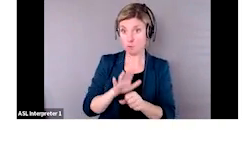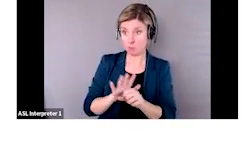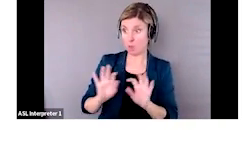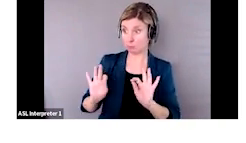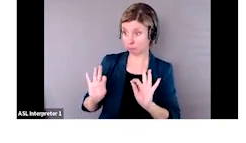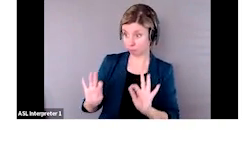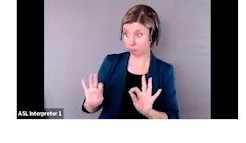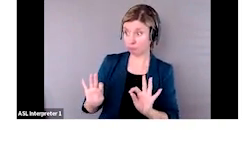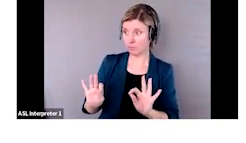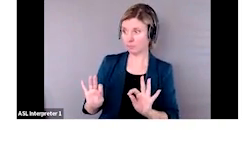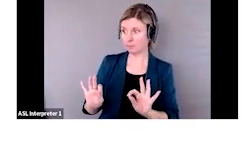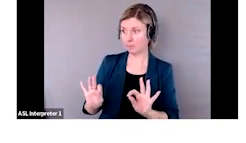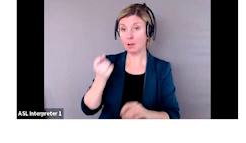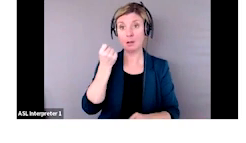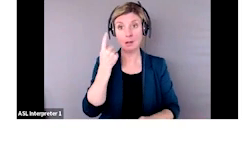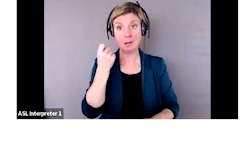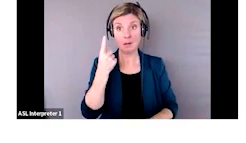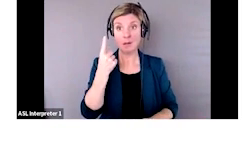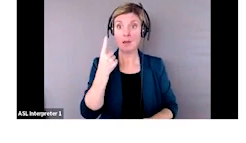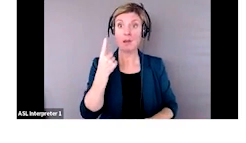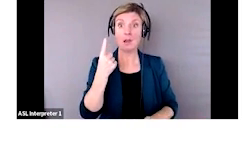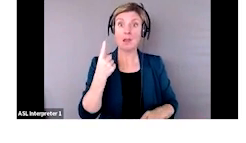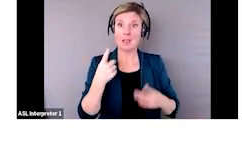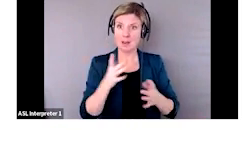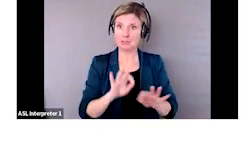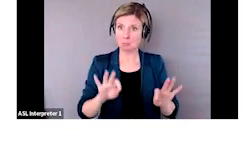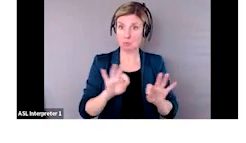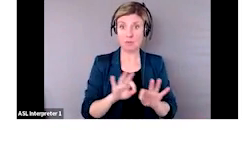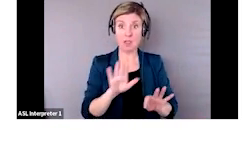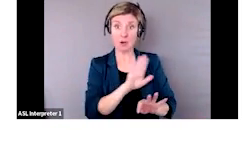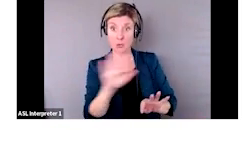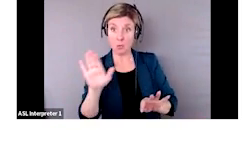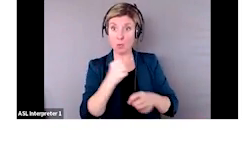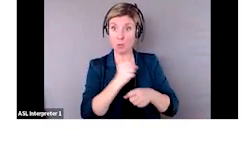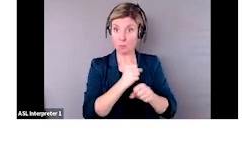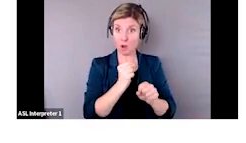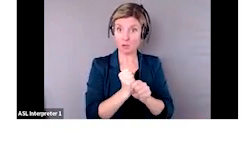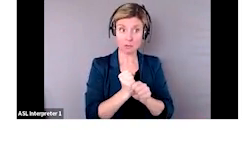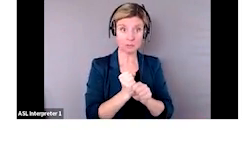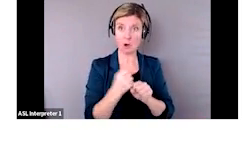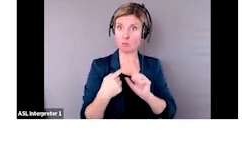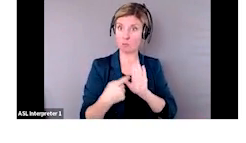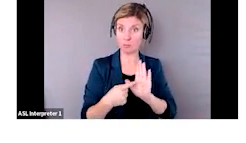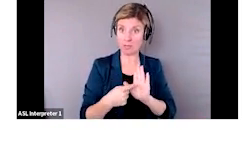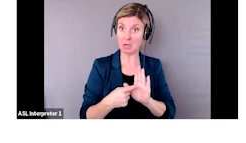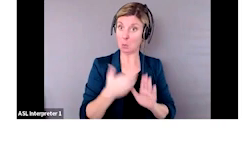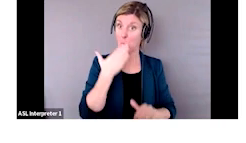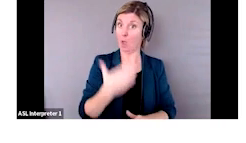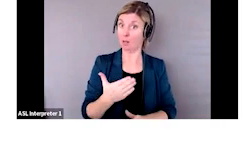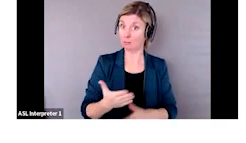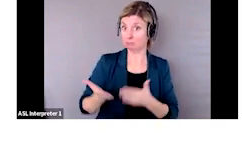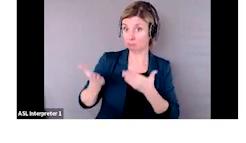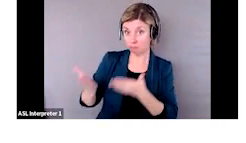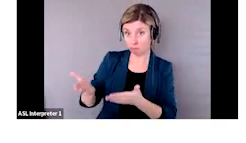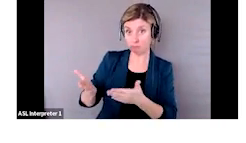you? We want to make sure your products are well represented. We want to make sure that